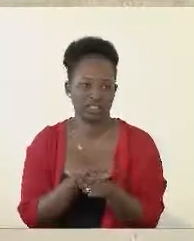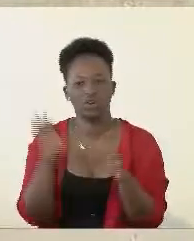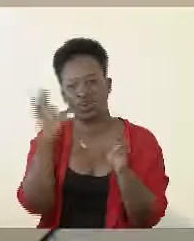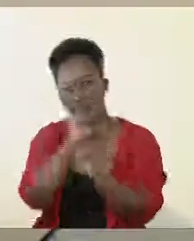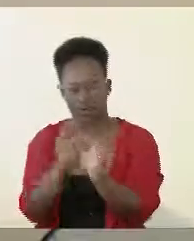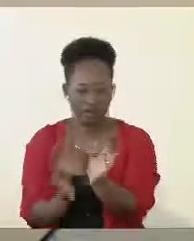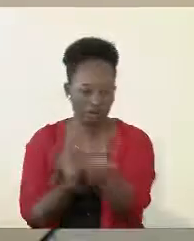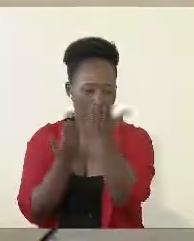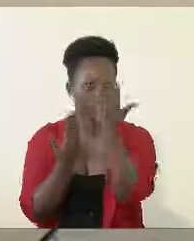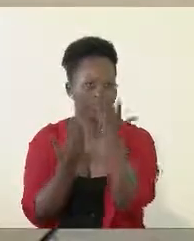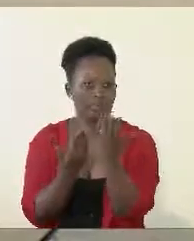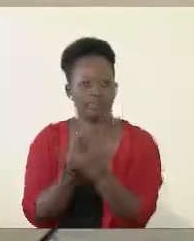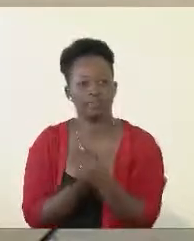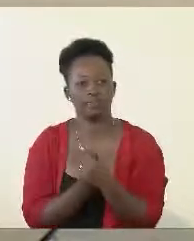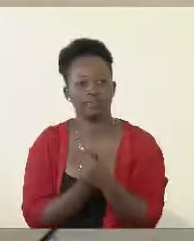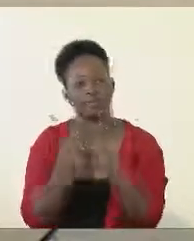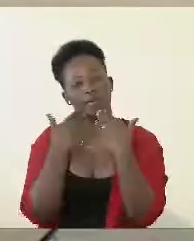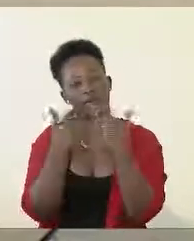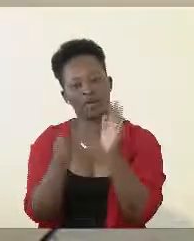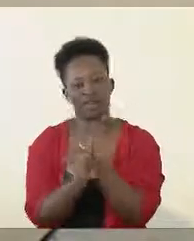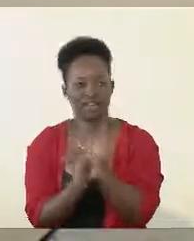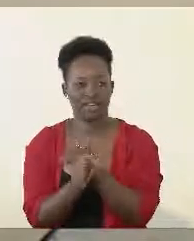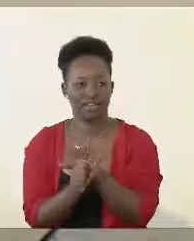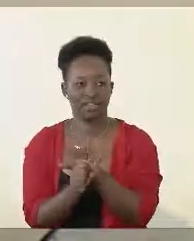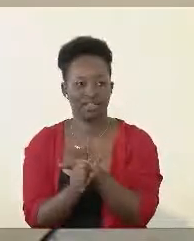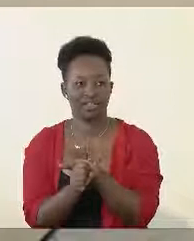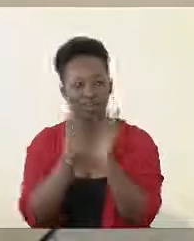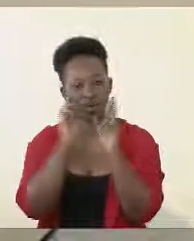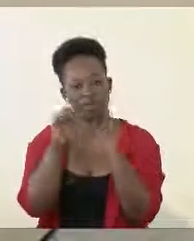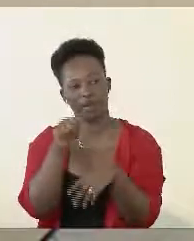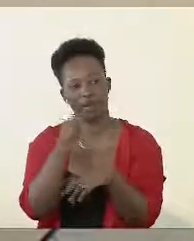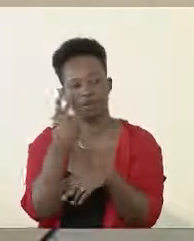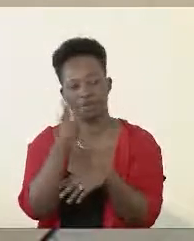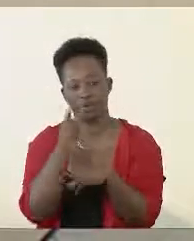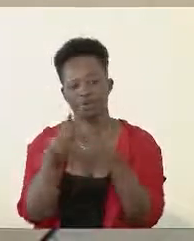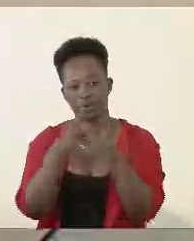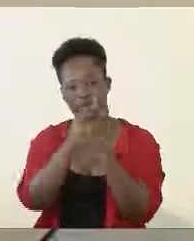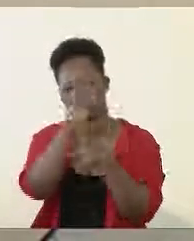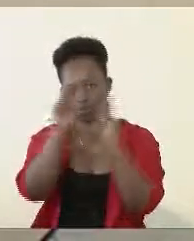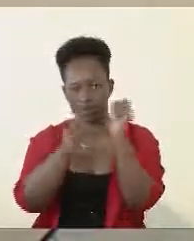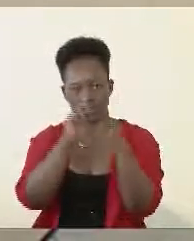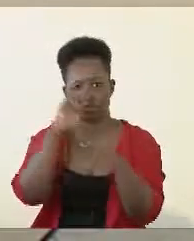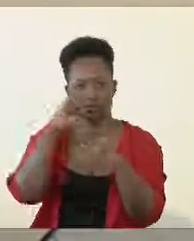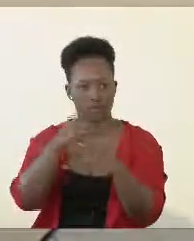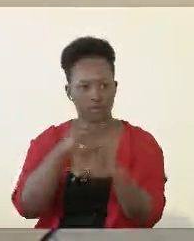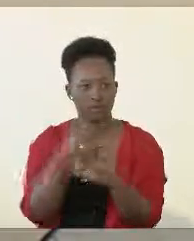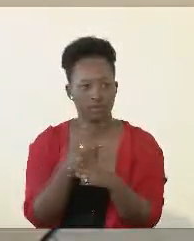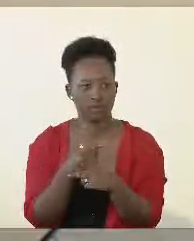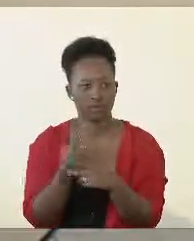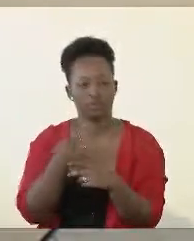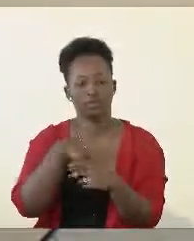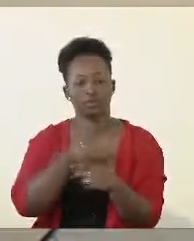in the business. This is a managerial mistake. If you employ them, make sure you supervise them in